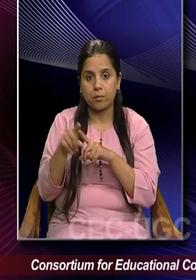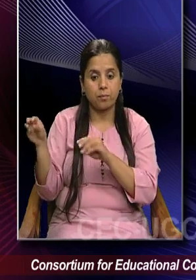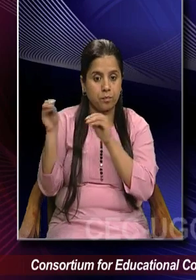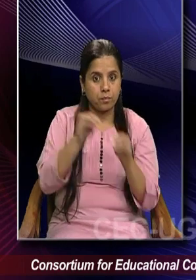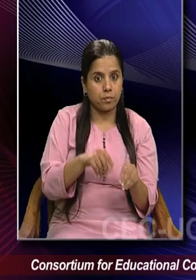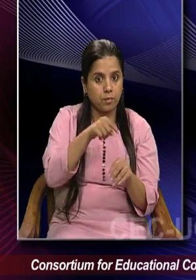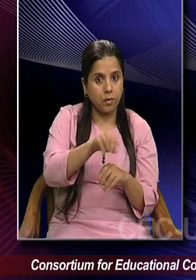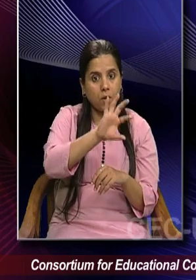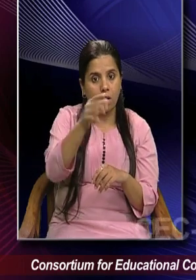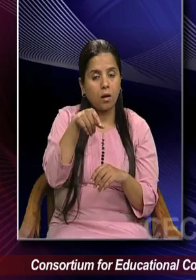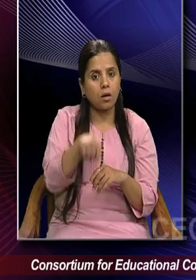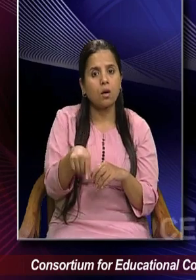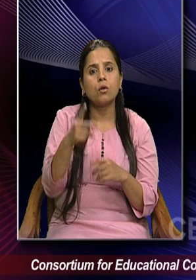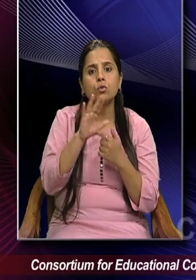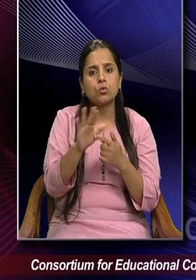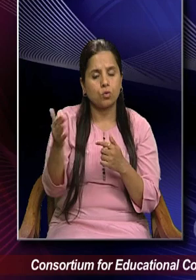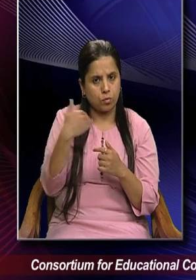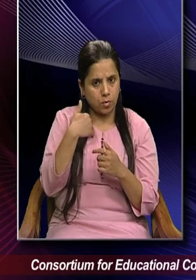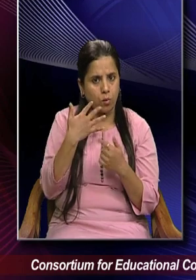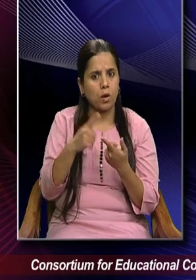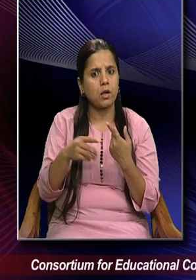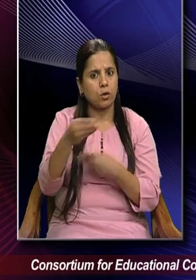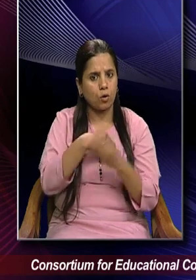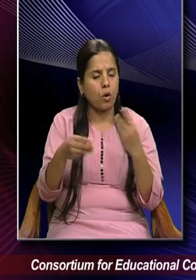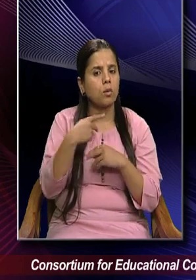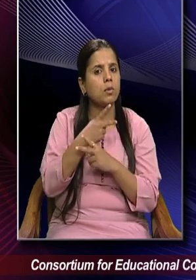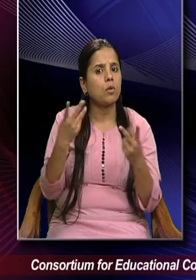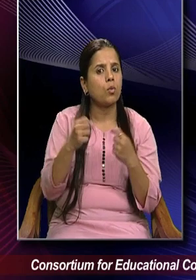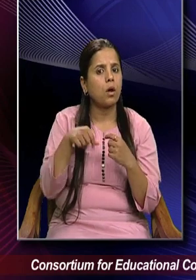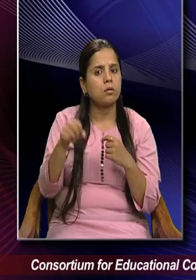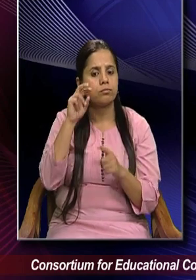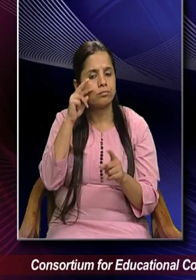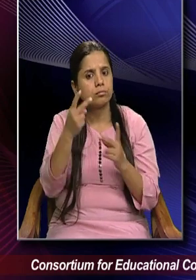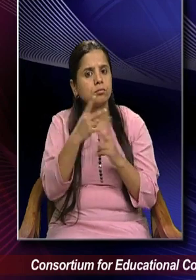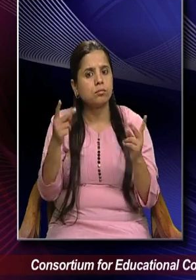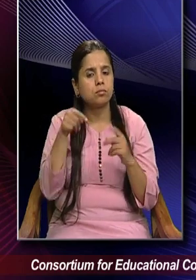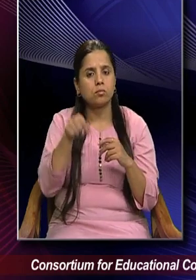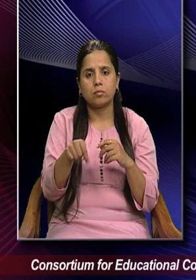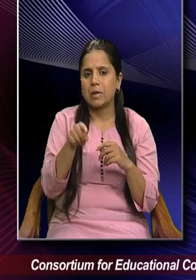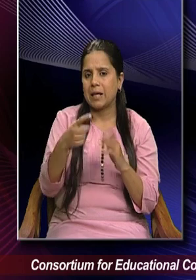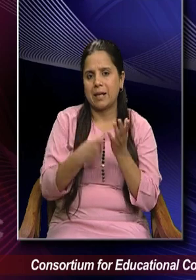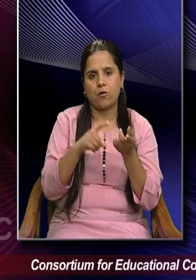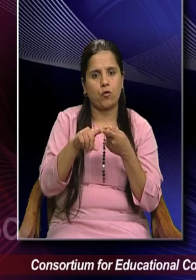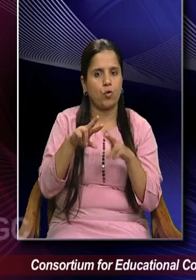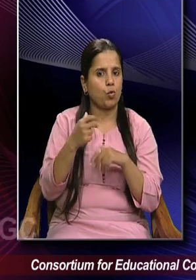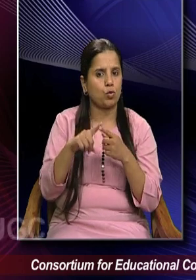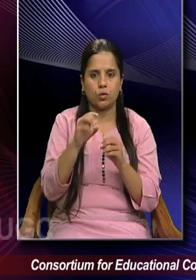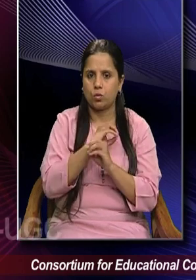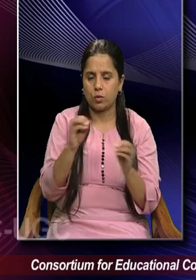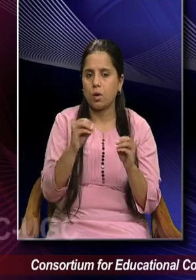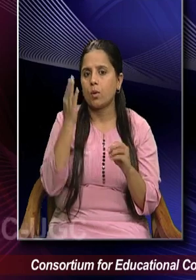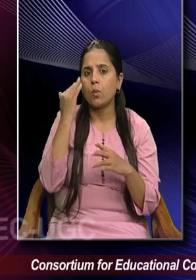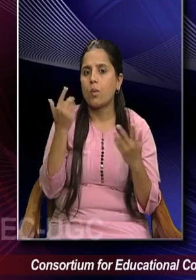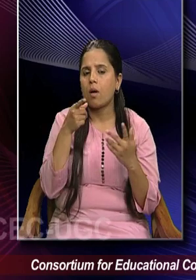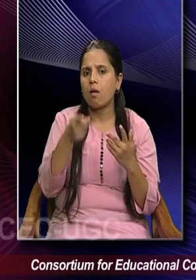destination, solely to improve his or her economic prospects, is not a refugee. After all, there